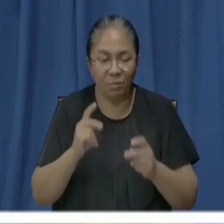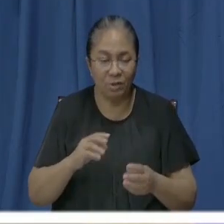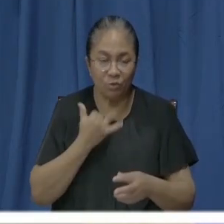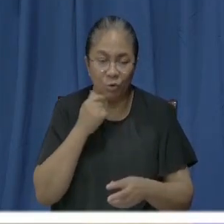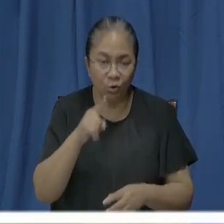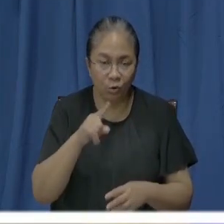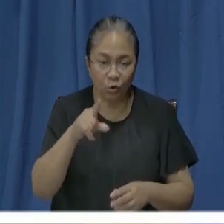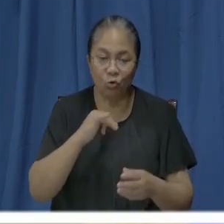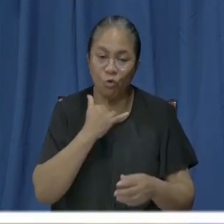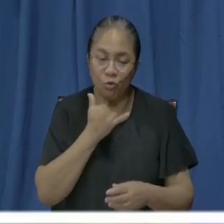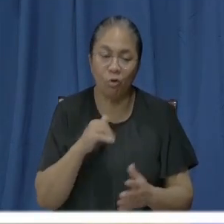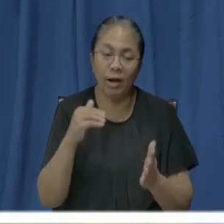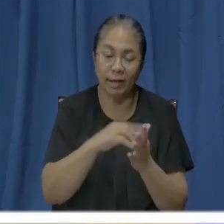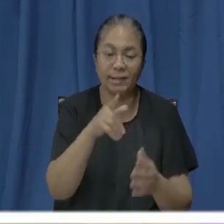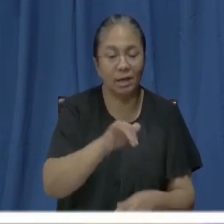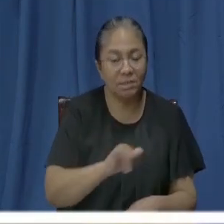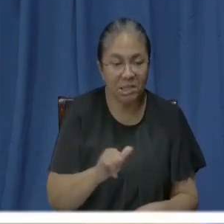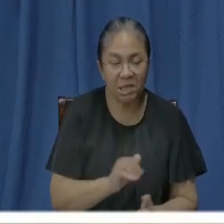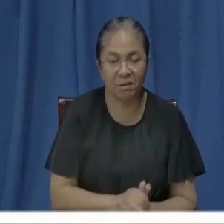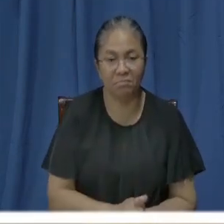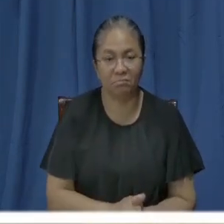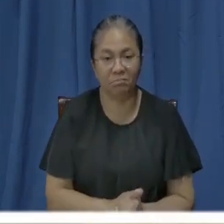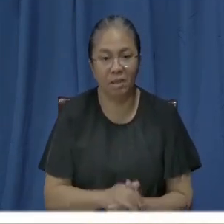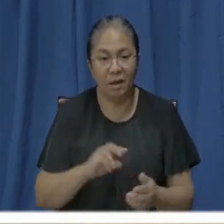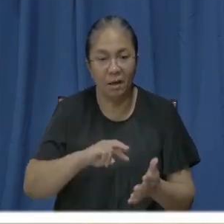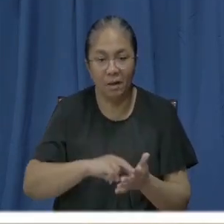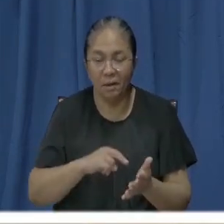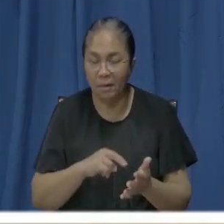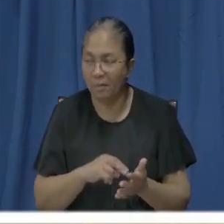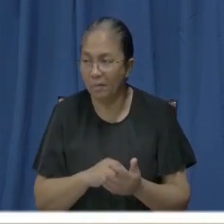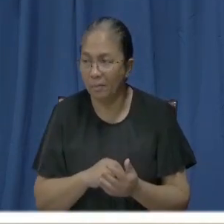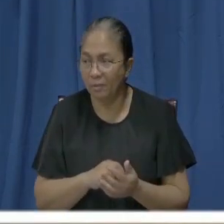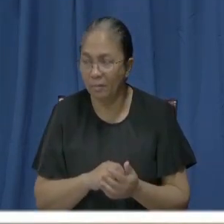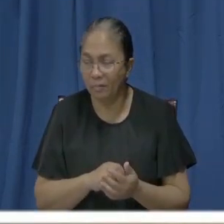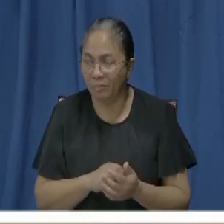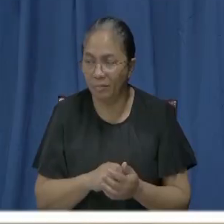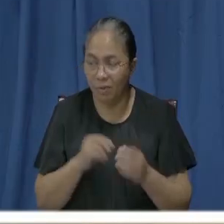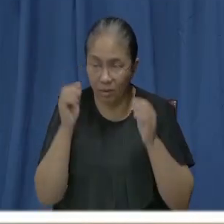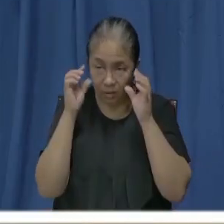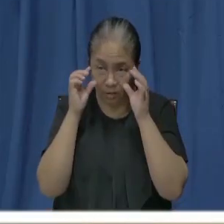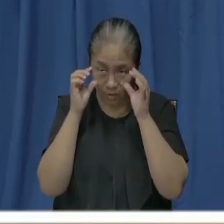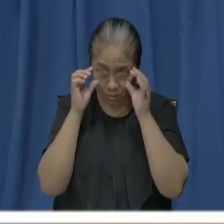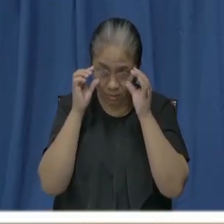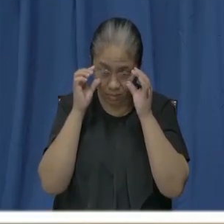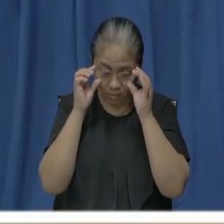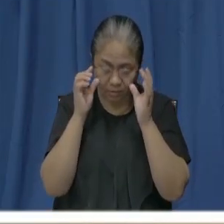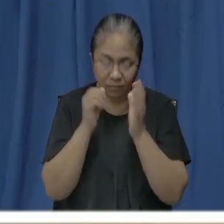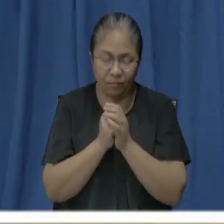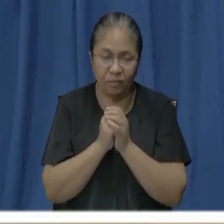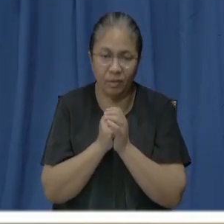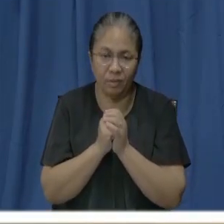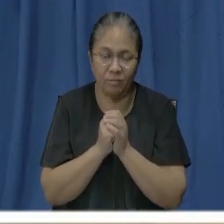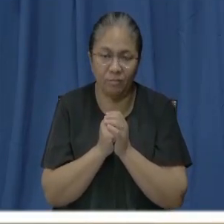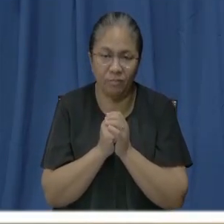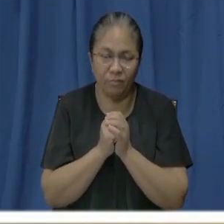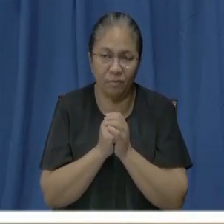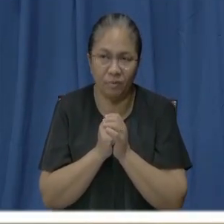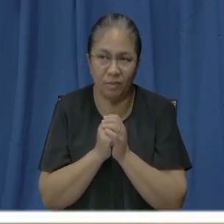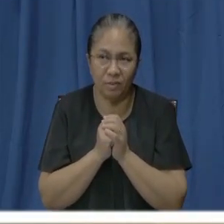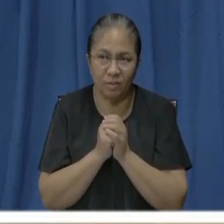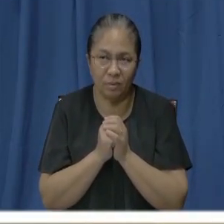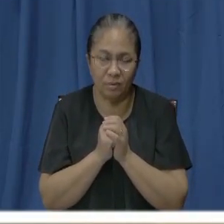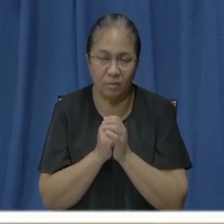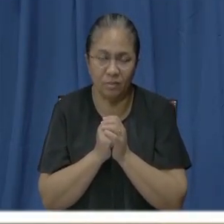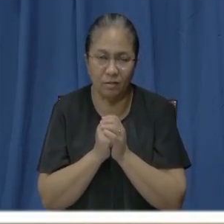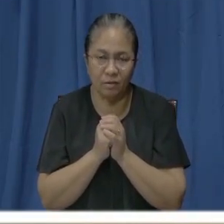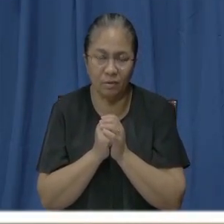world. And it's true. So what Jesus teaches here is, I think, is very